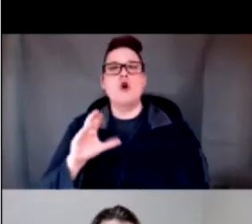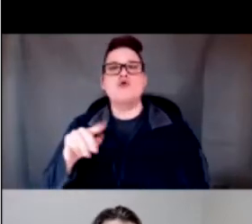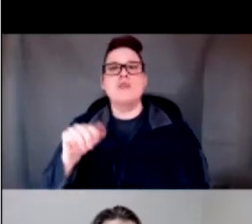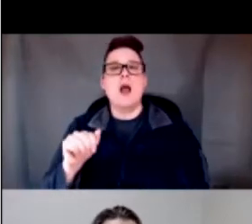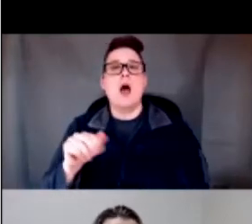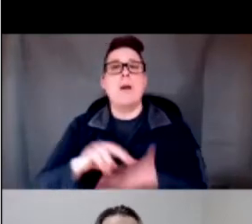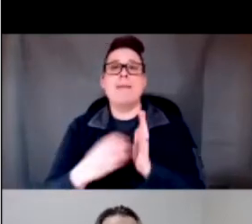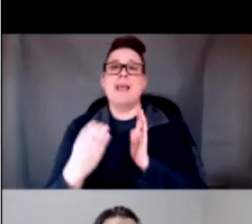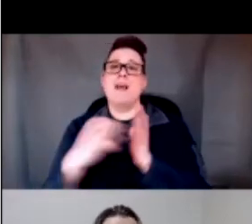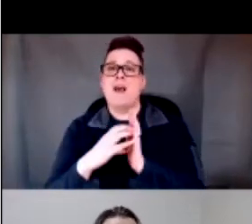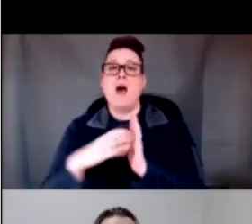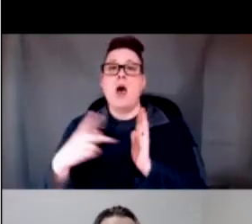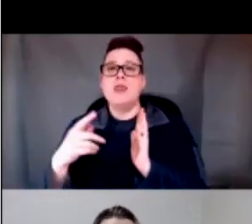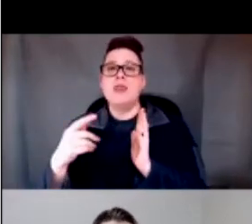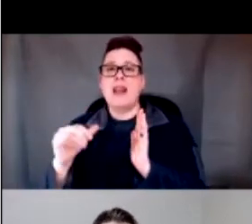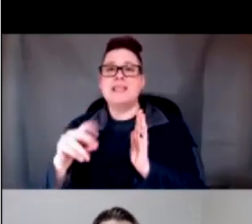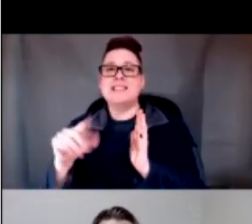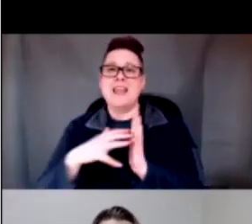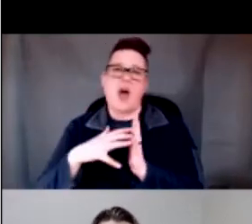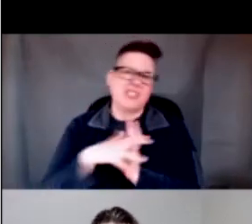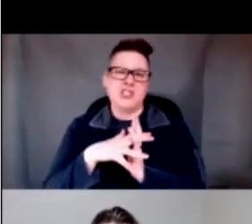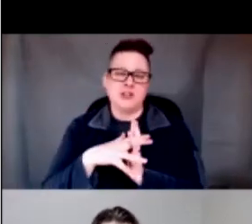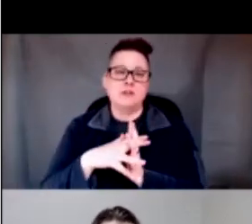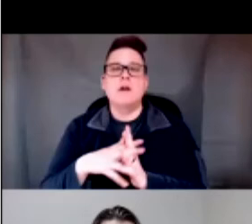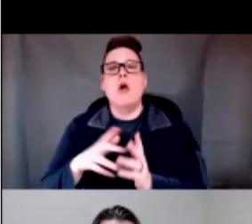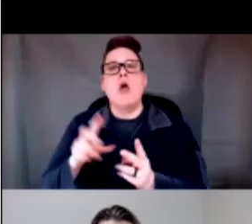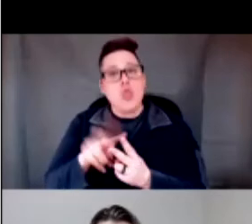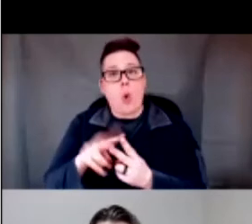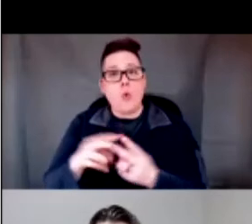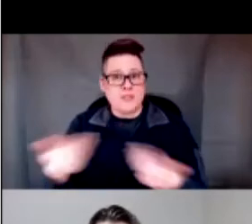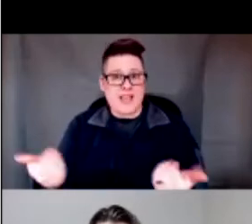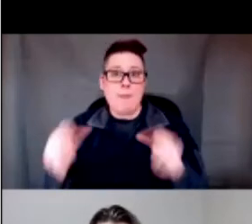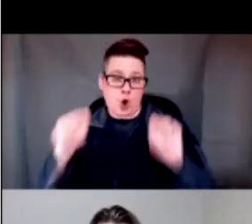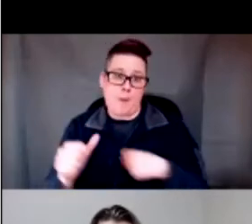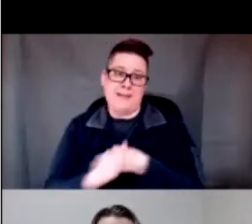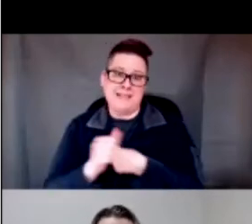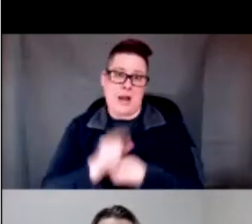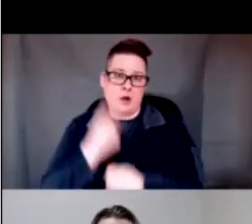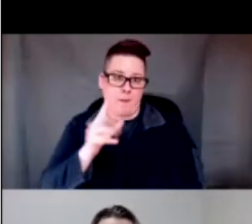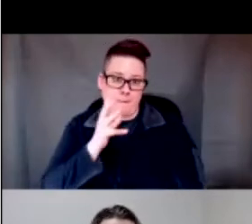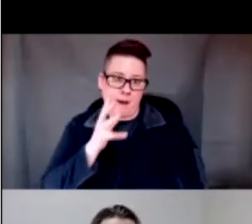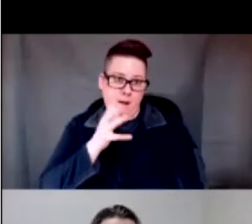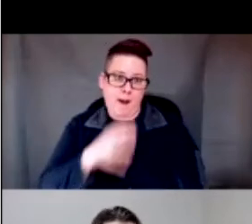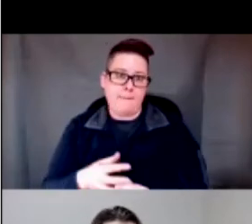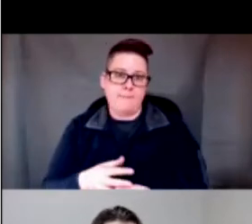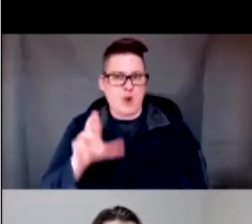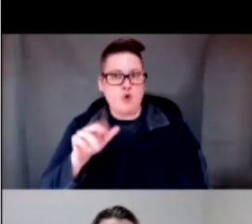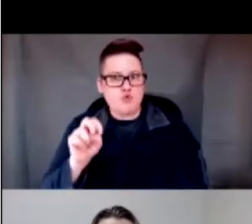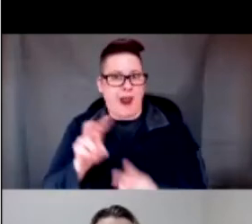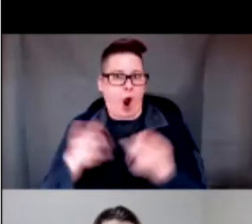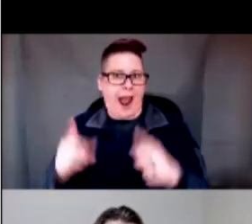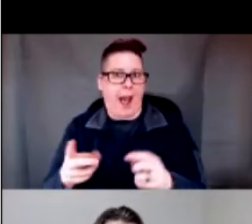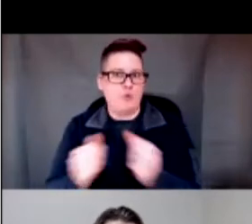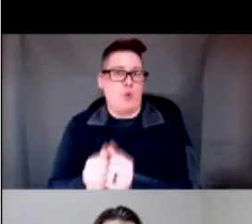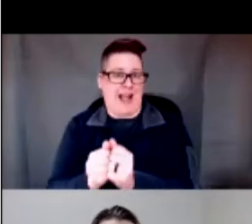within the uterus. So separately, these two conditions can be dangerous for the mother. It's very rare that they occur